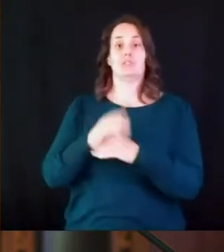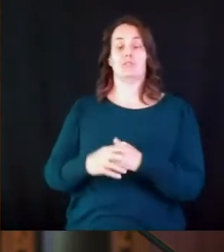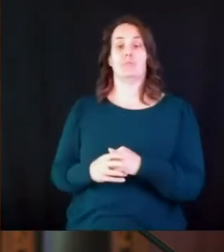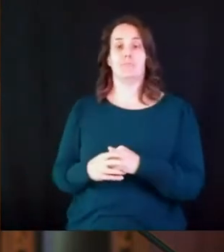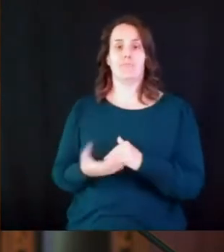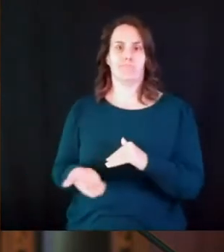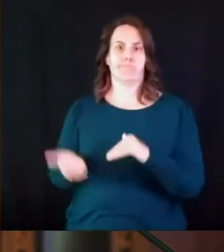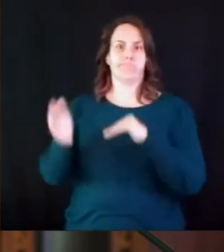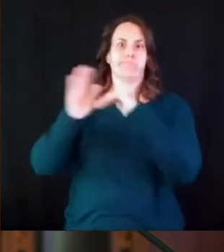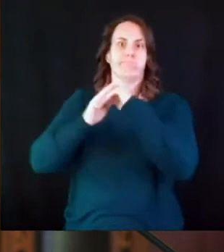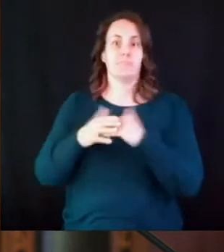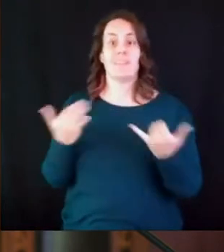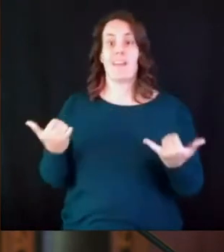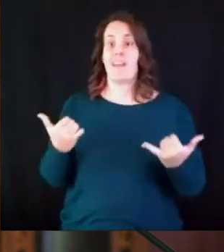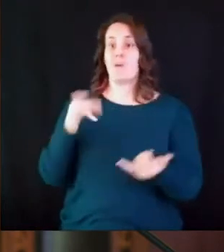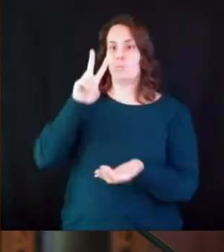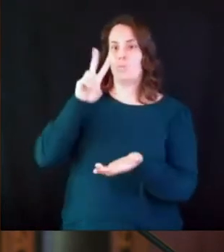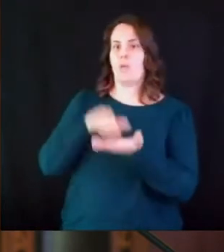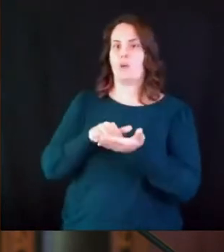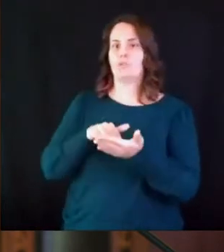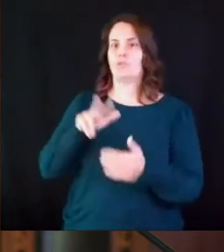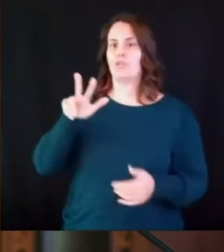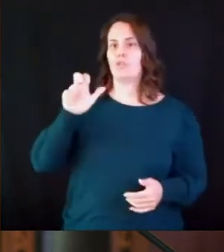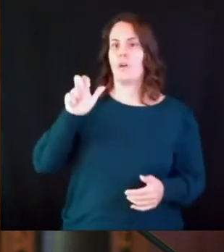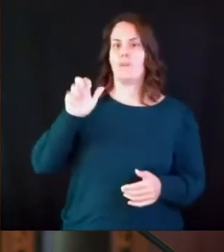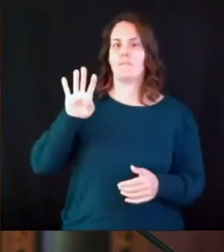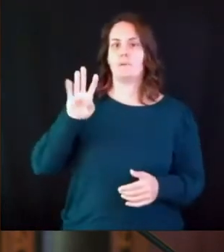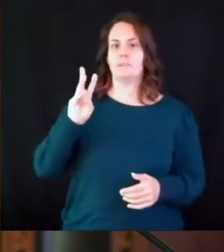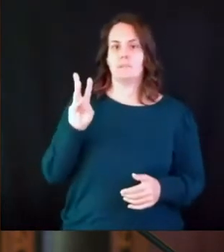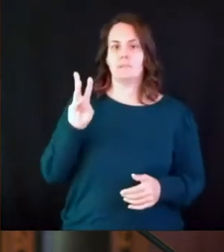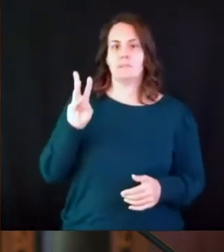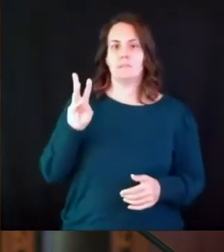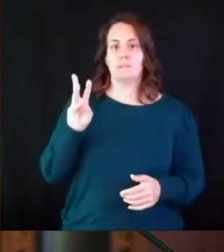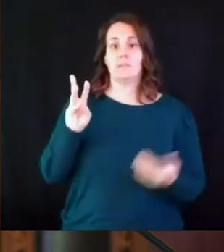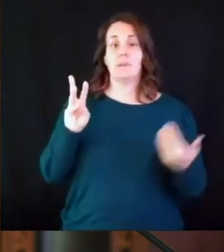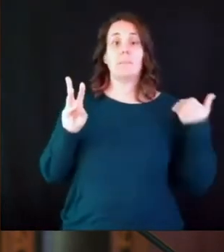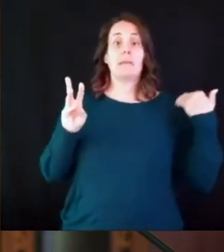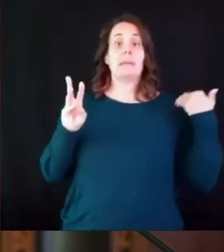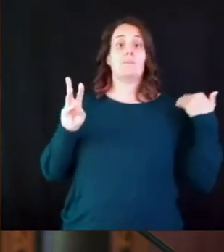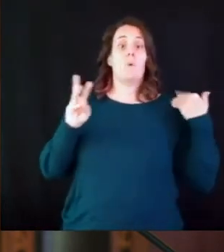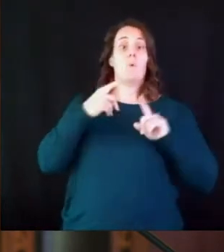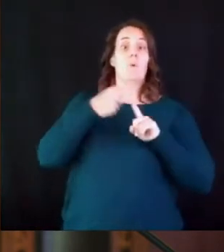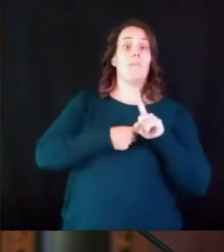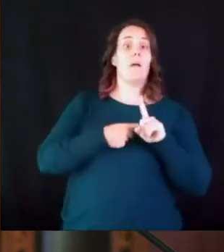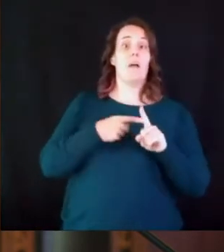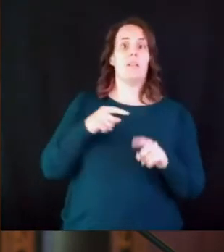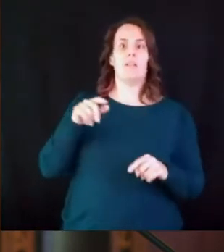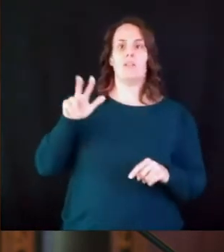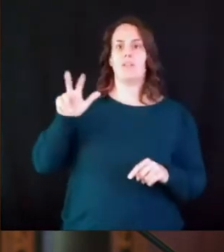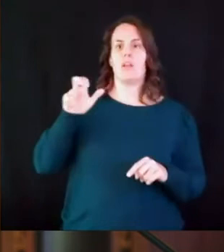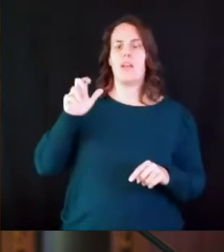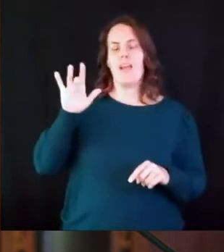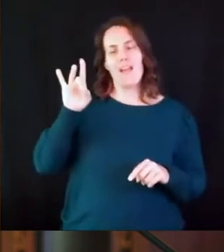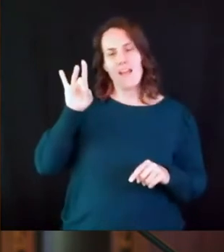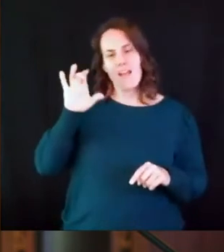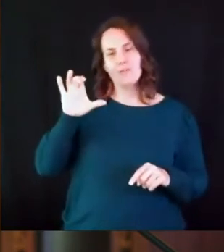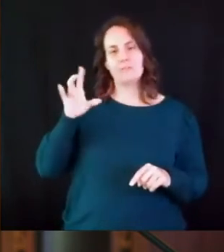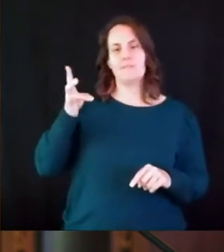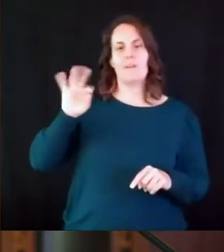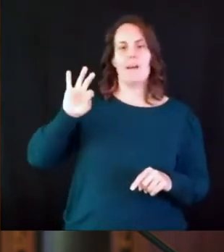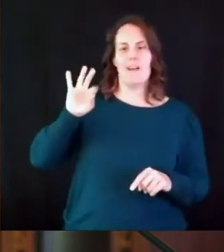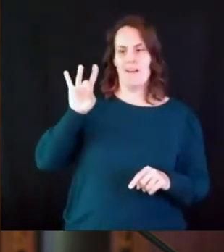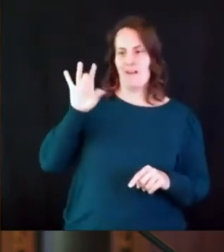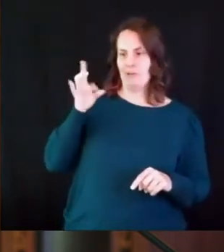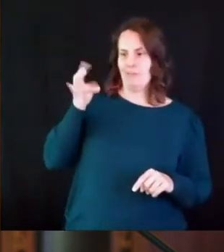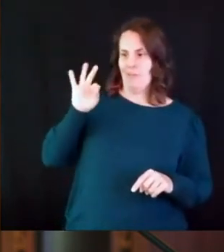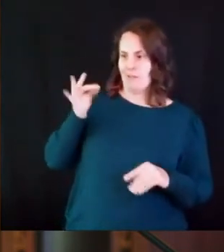clear, this is going to get worse before it gets better. Our current surge in cases will lead to even more hospitalizations, and we must